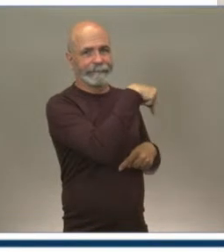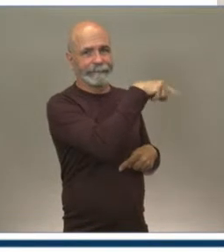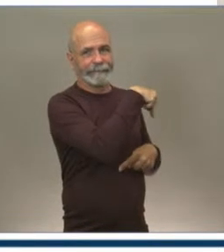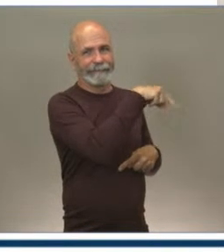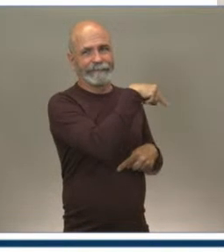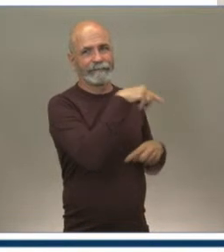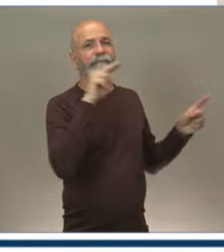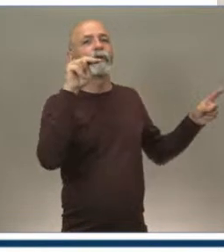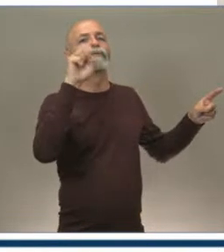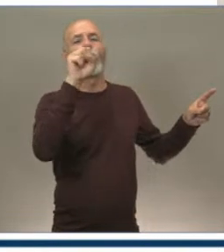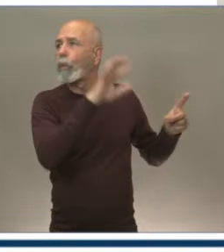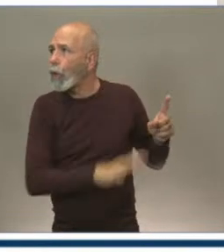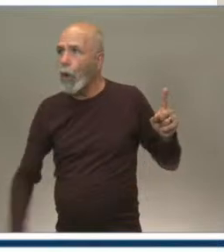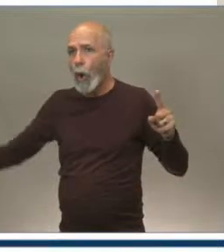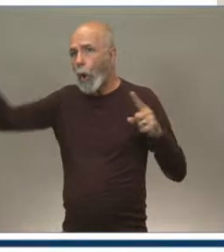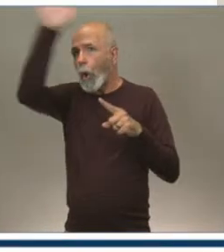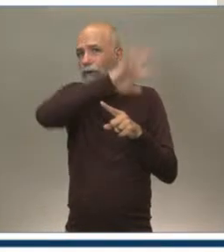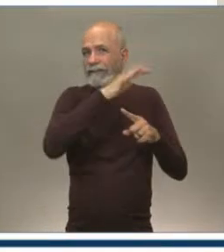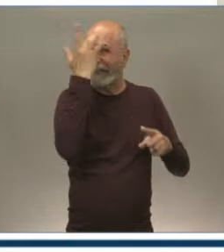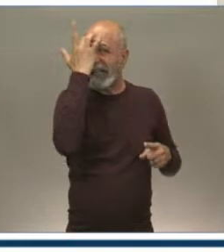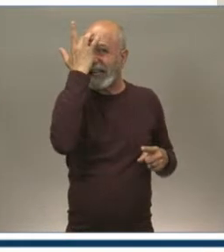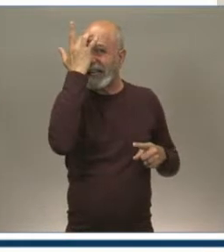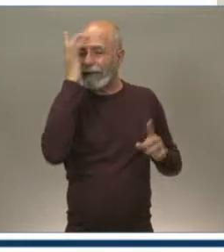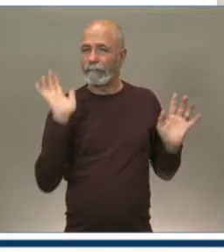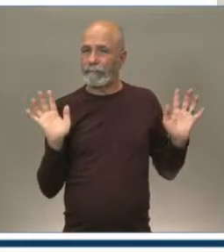Keith Gisette with the Canadian Press.